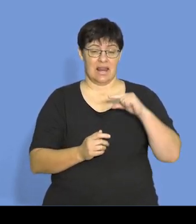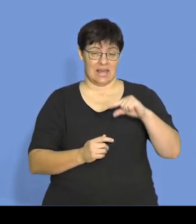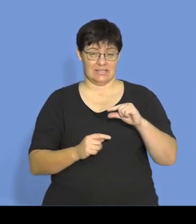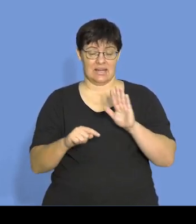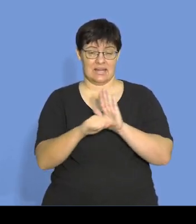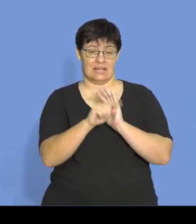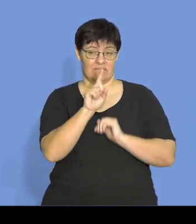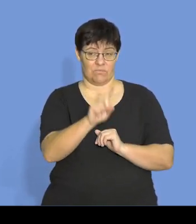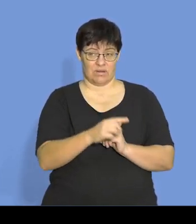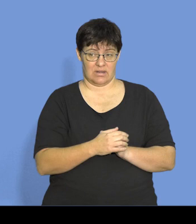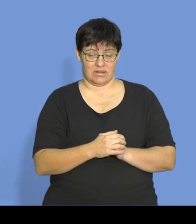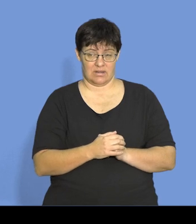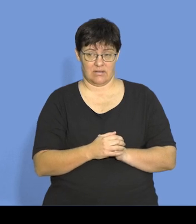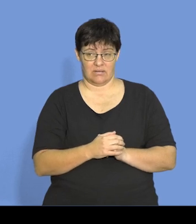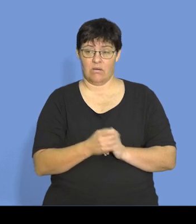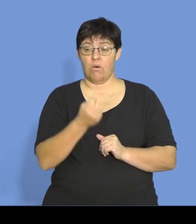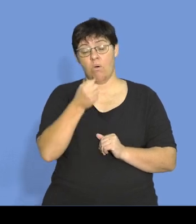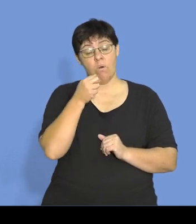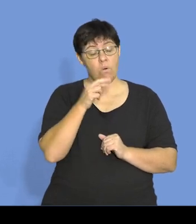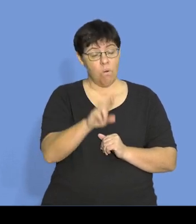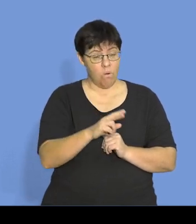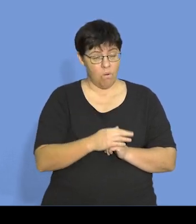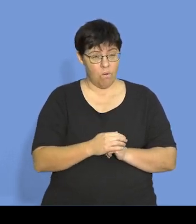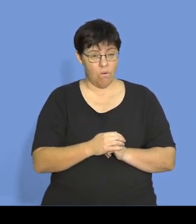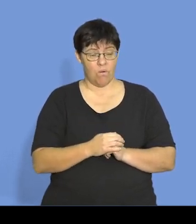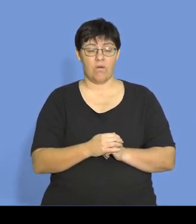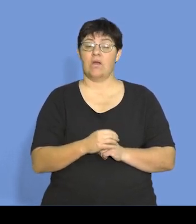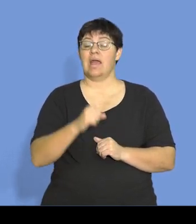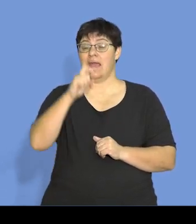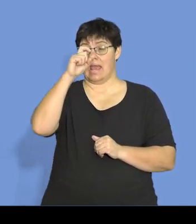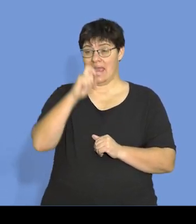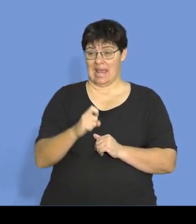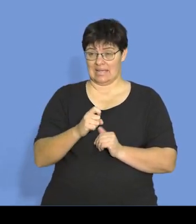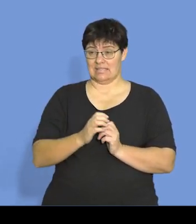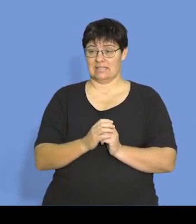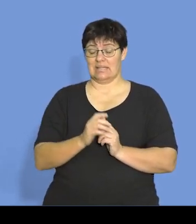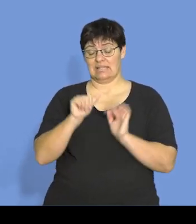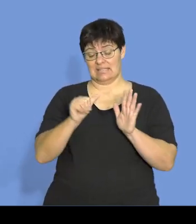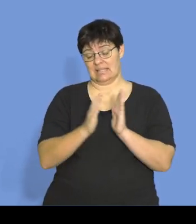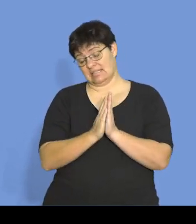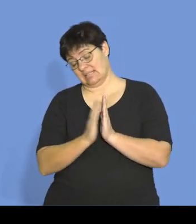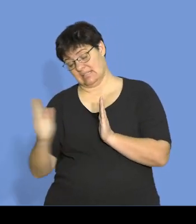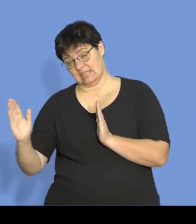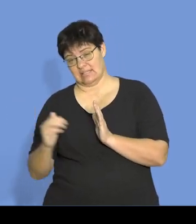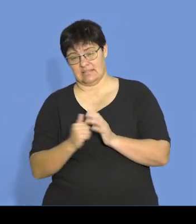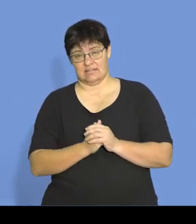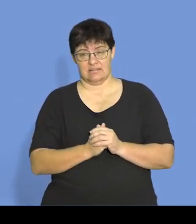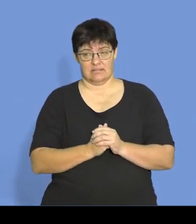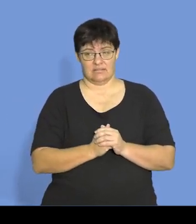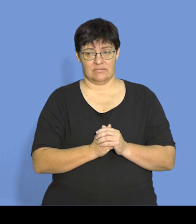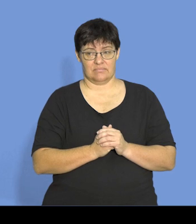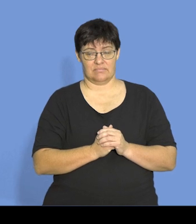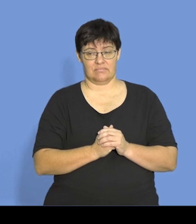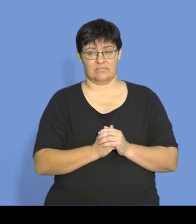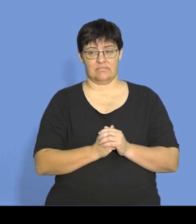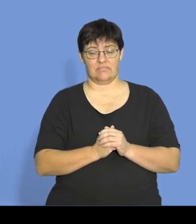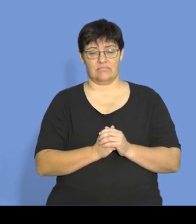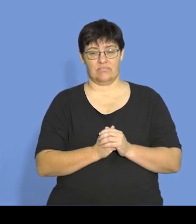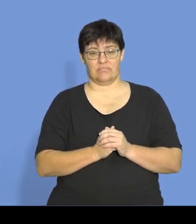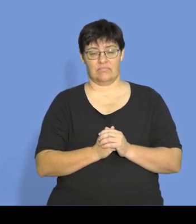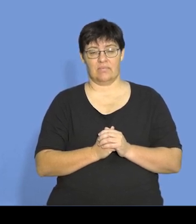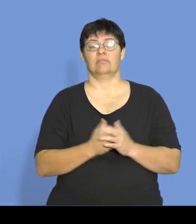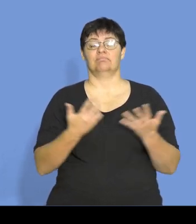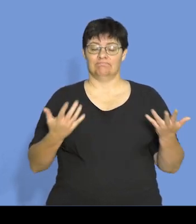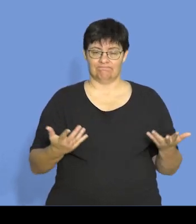negative 1, or my x will be greater than a positive 6.